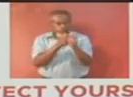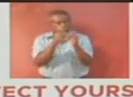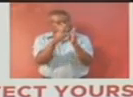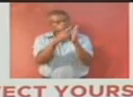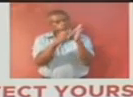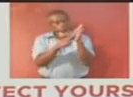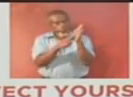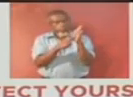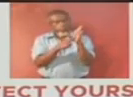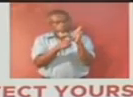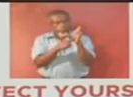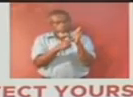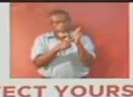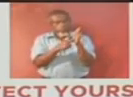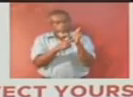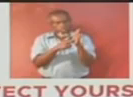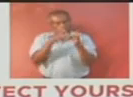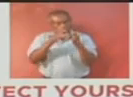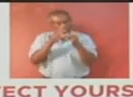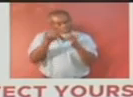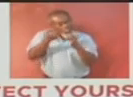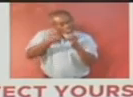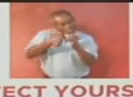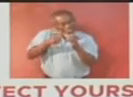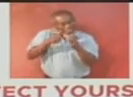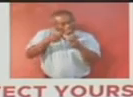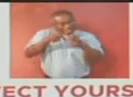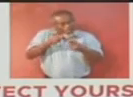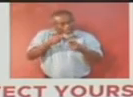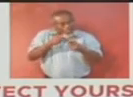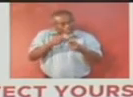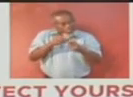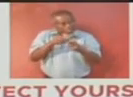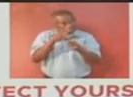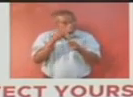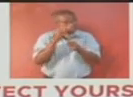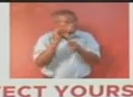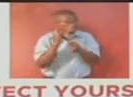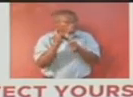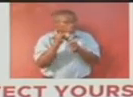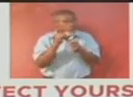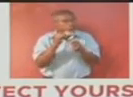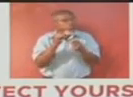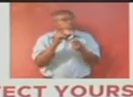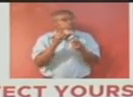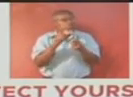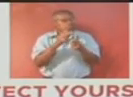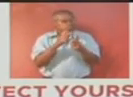to the healthcare system through the hotline to indicate that your household circumstances may not